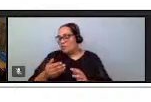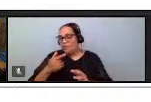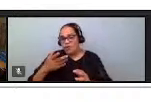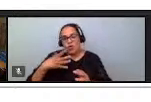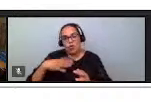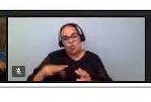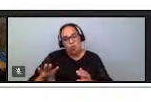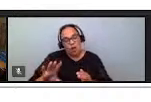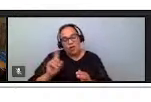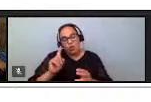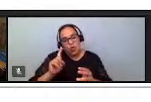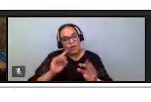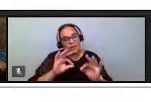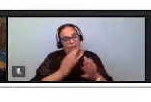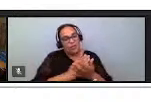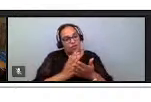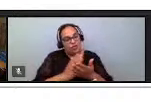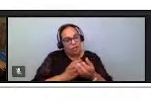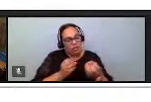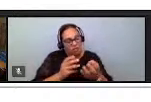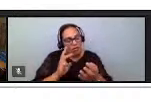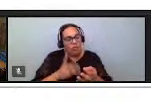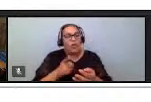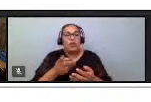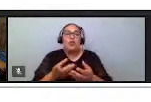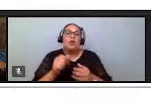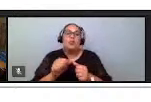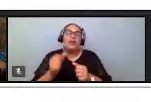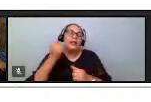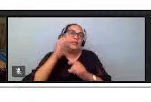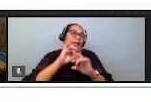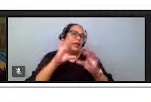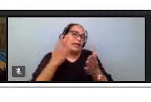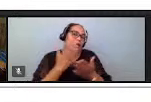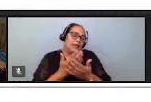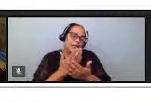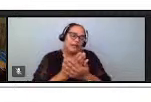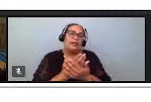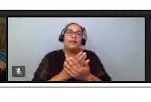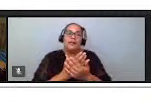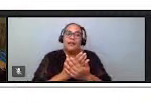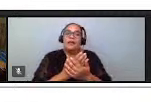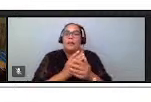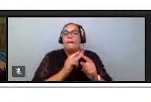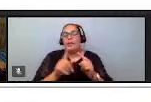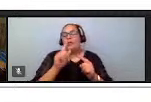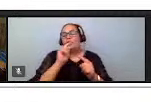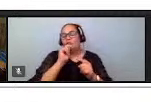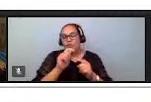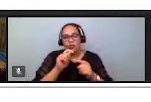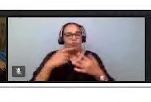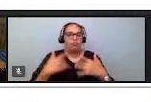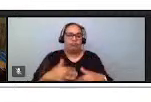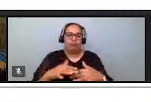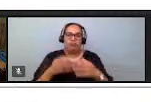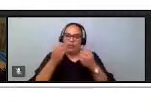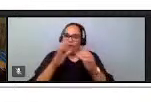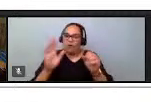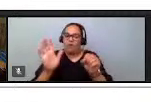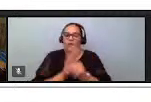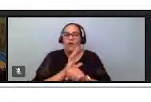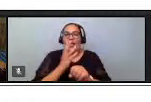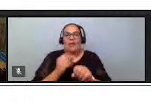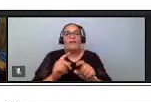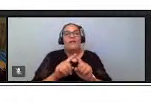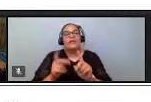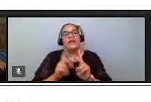to me to share this with you so you can get a better understanding um it's actually is very informative as